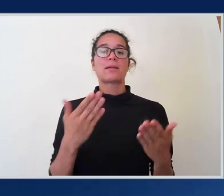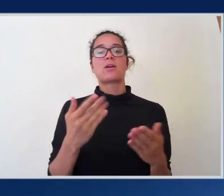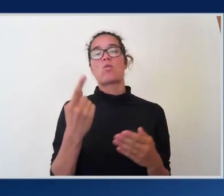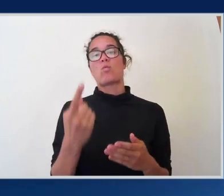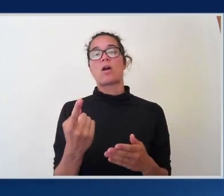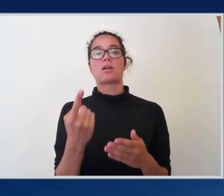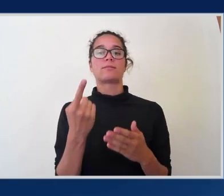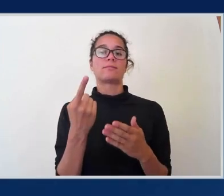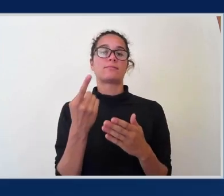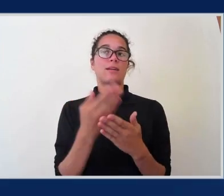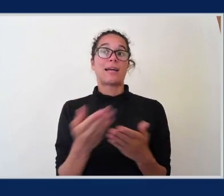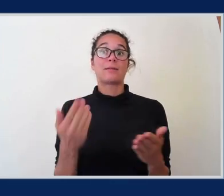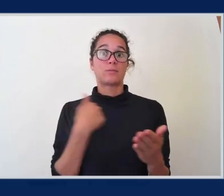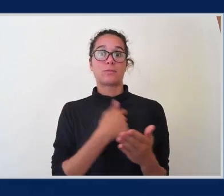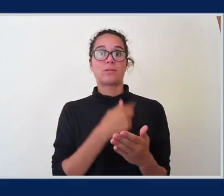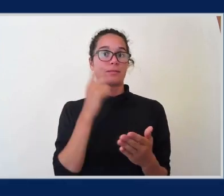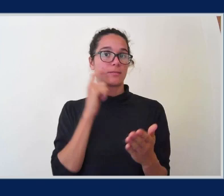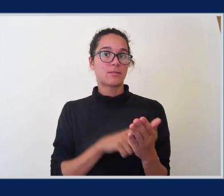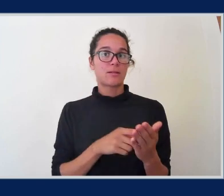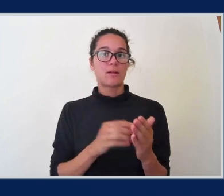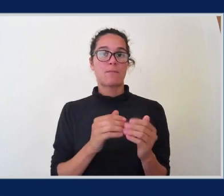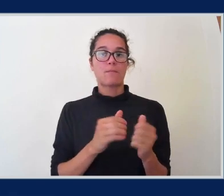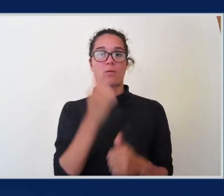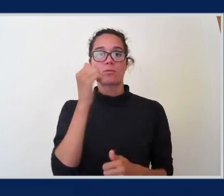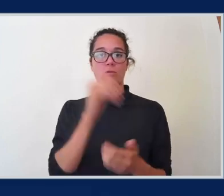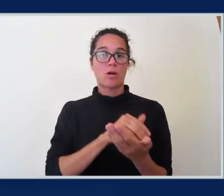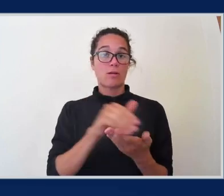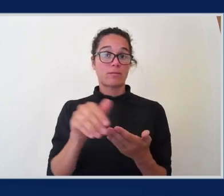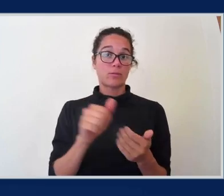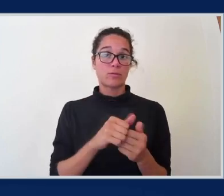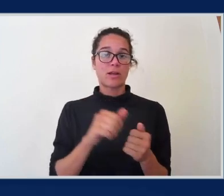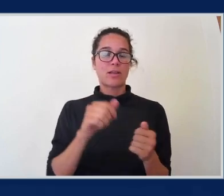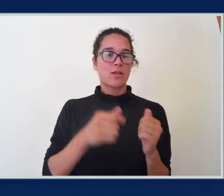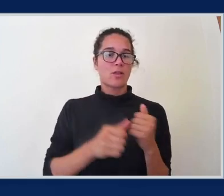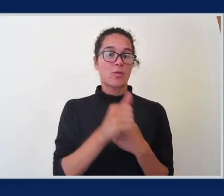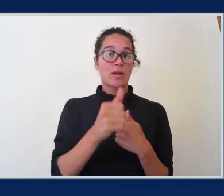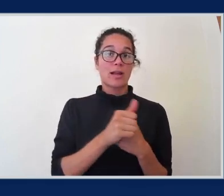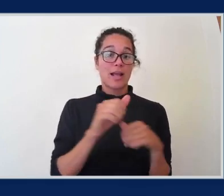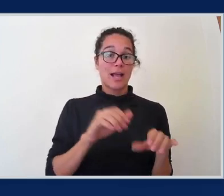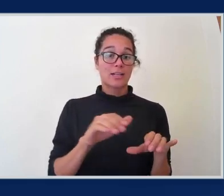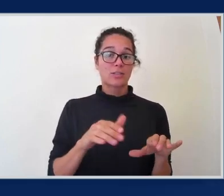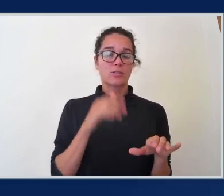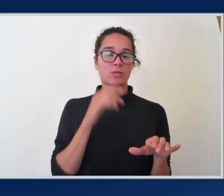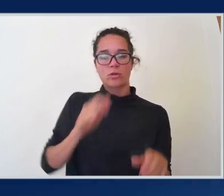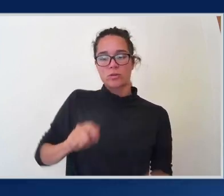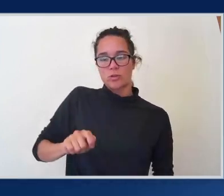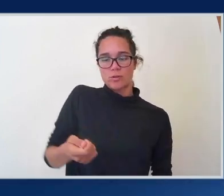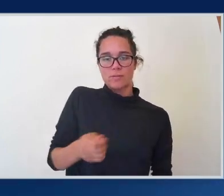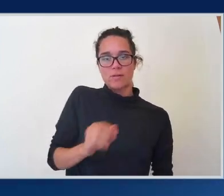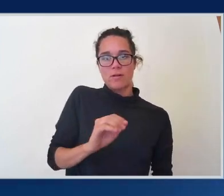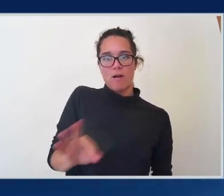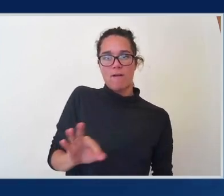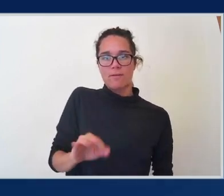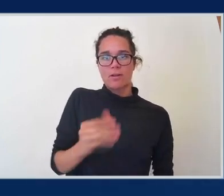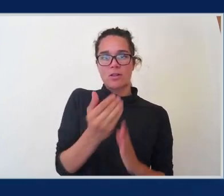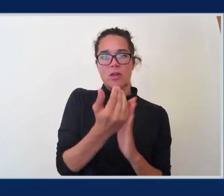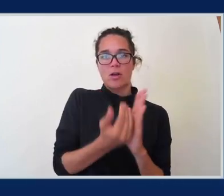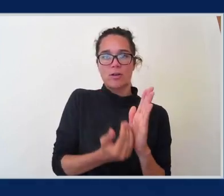most often with threat actors and behavior with them is turning off logging, and that is